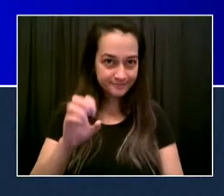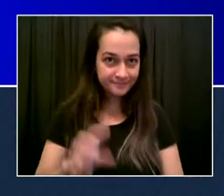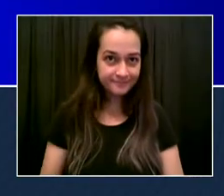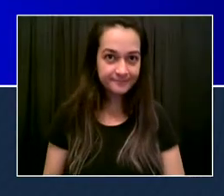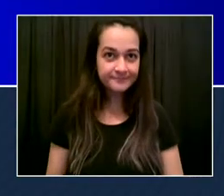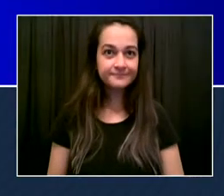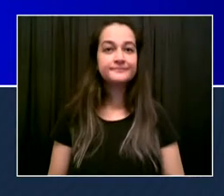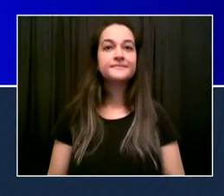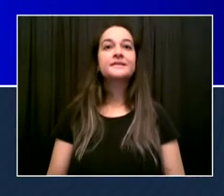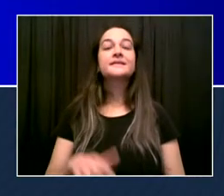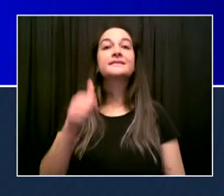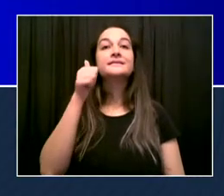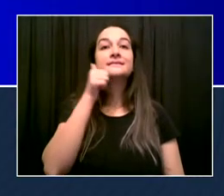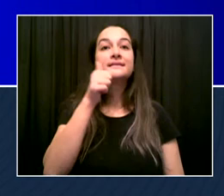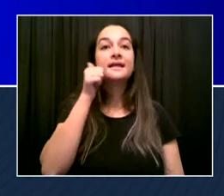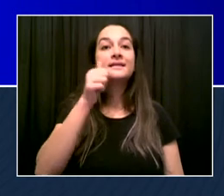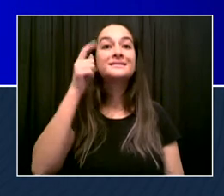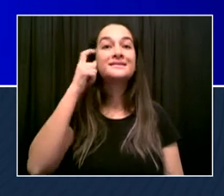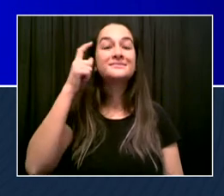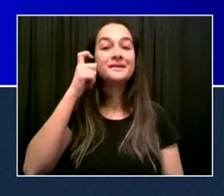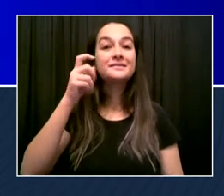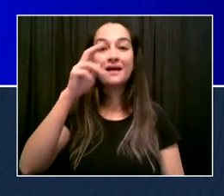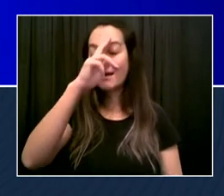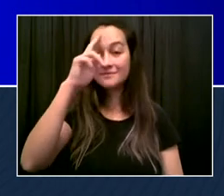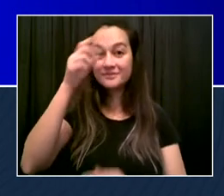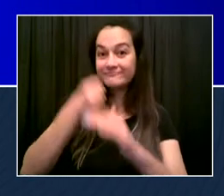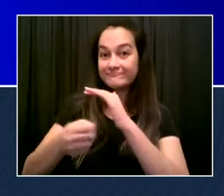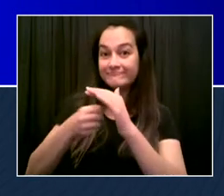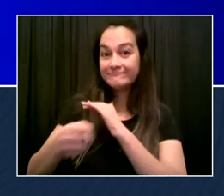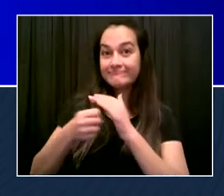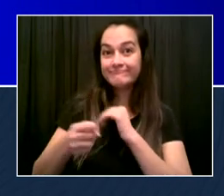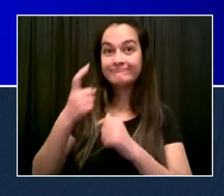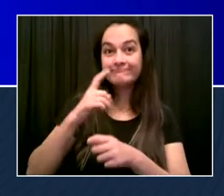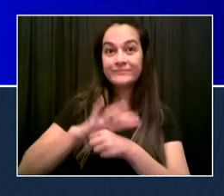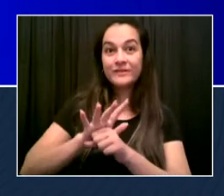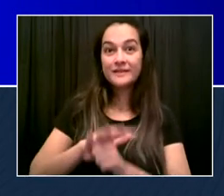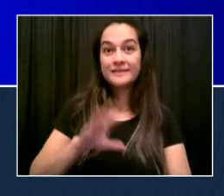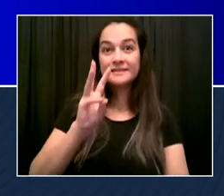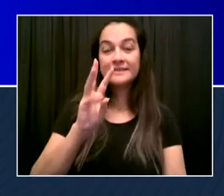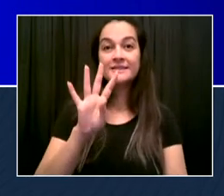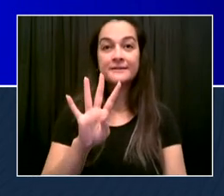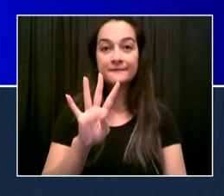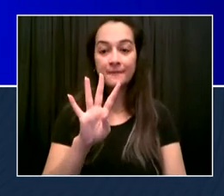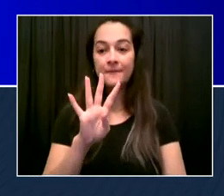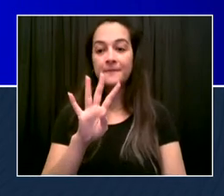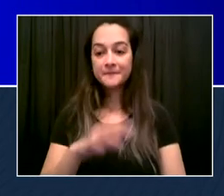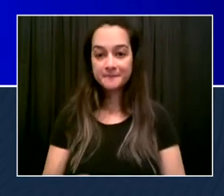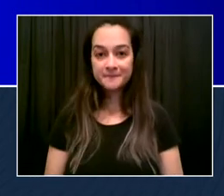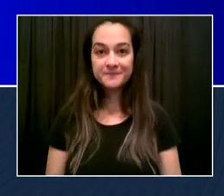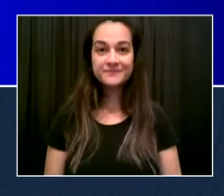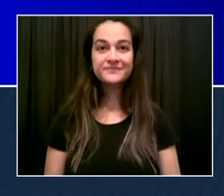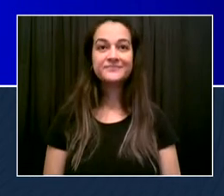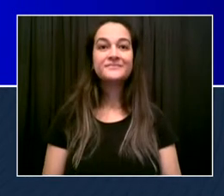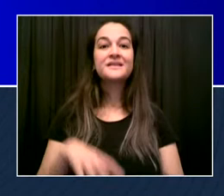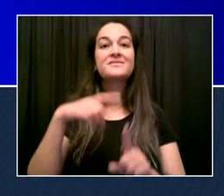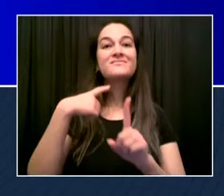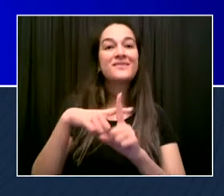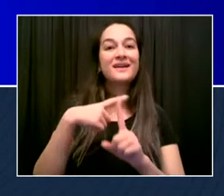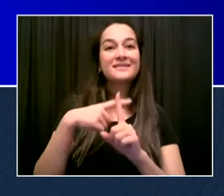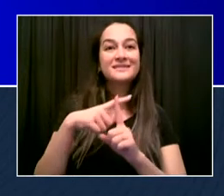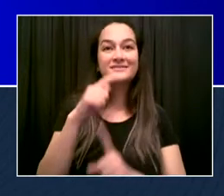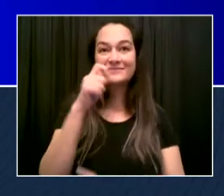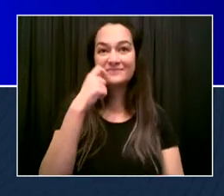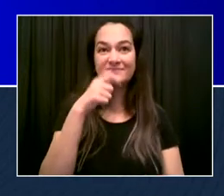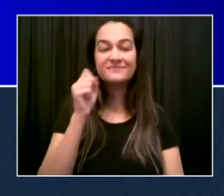report, 64 patients, confirmed positivity level of 11.76%. Hospitalization rate,